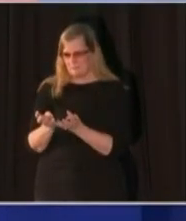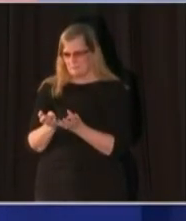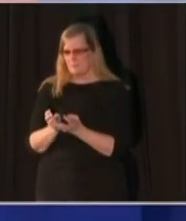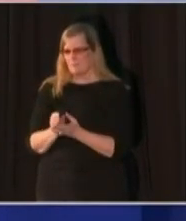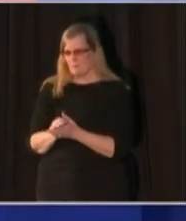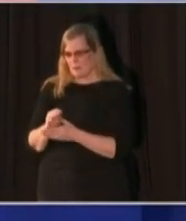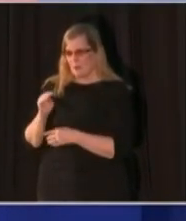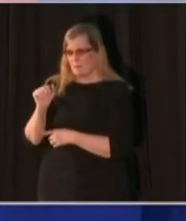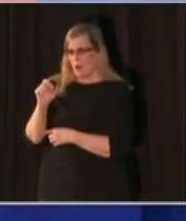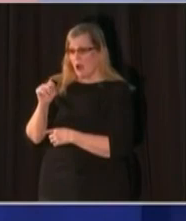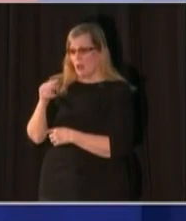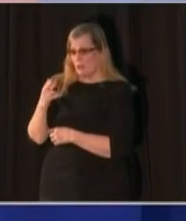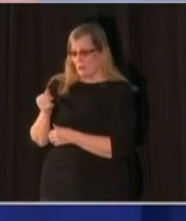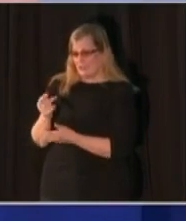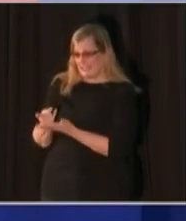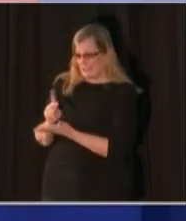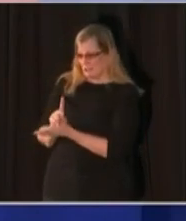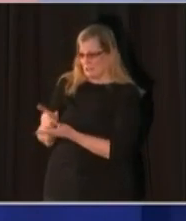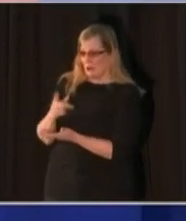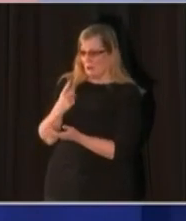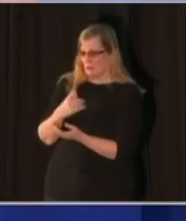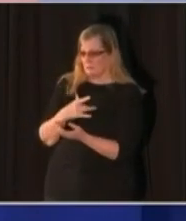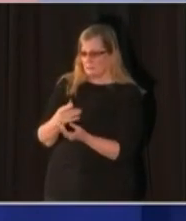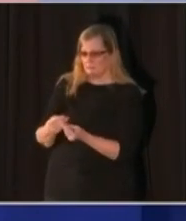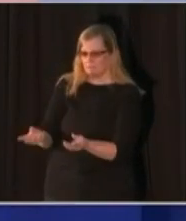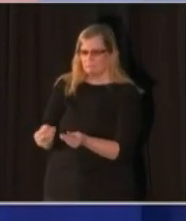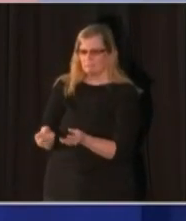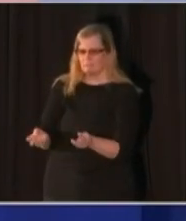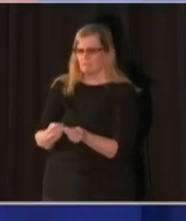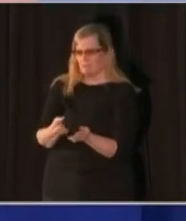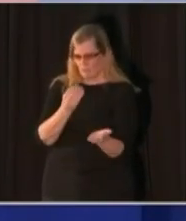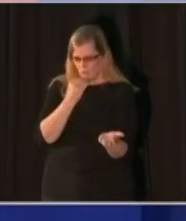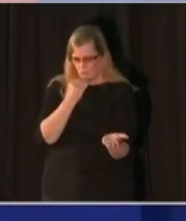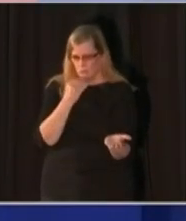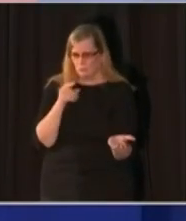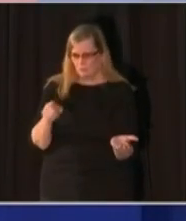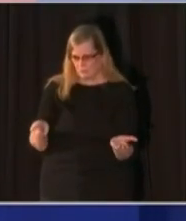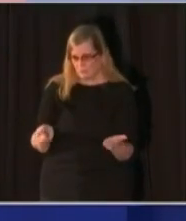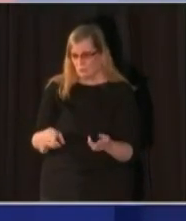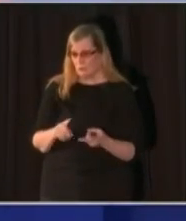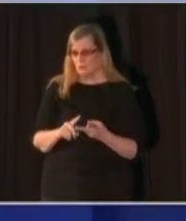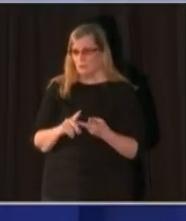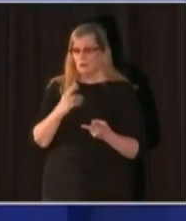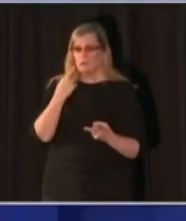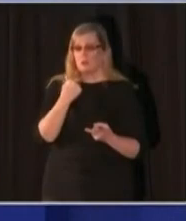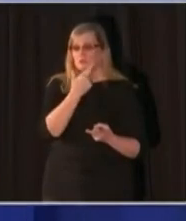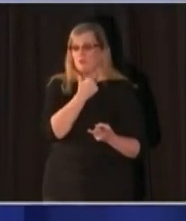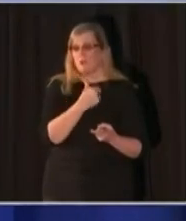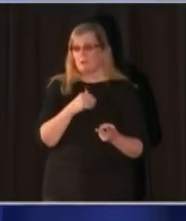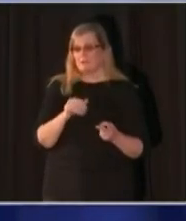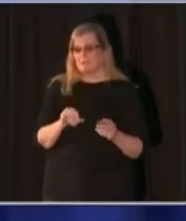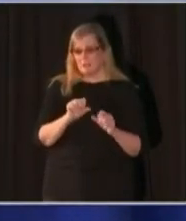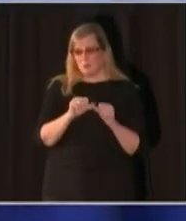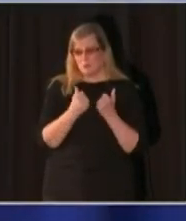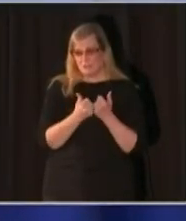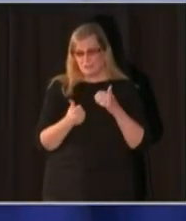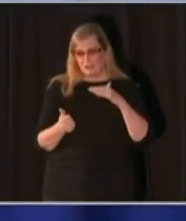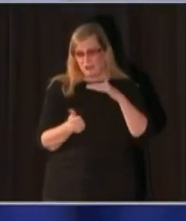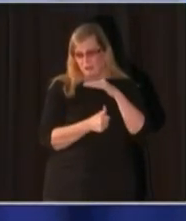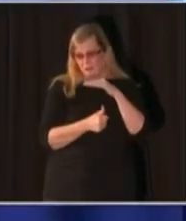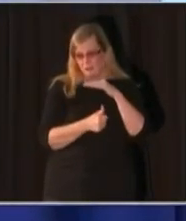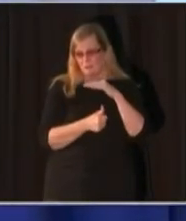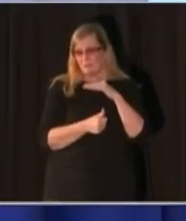neighbors throughout our response. The Restaurant Association of Metropolitan Washington, who is